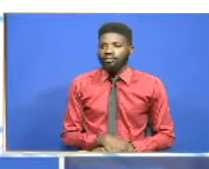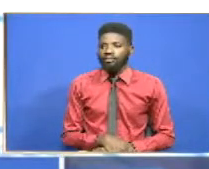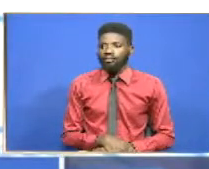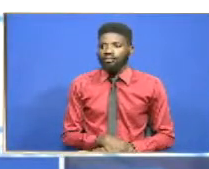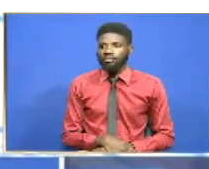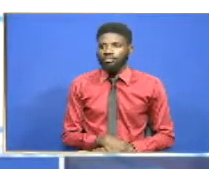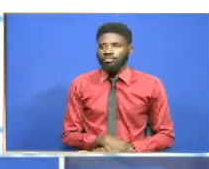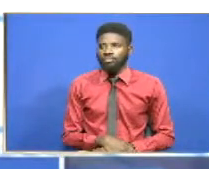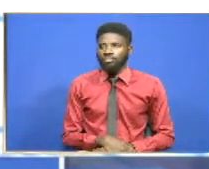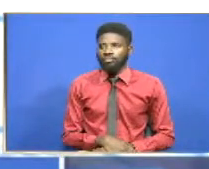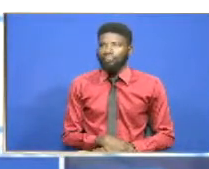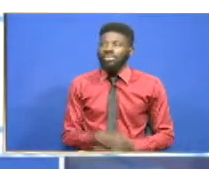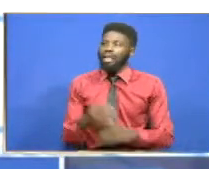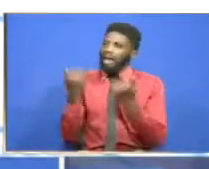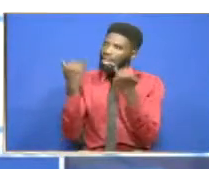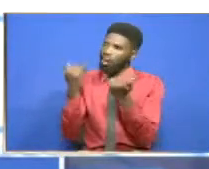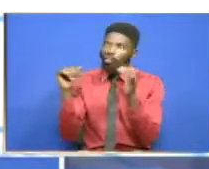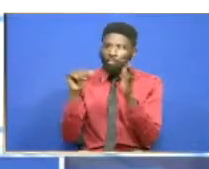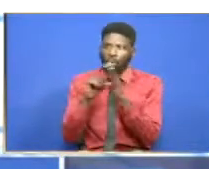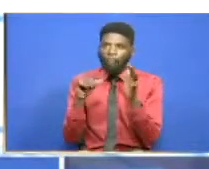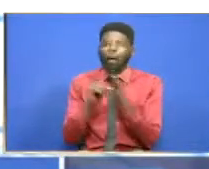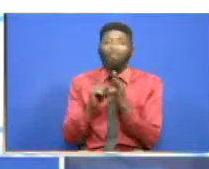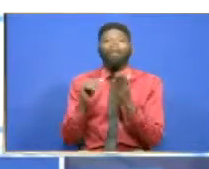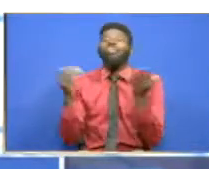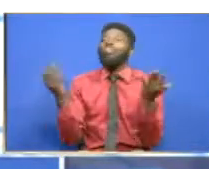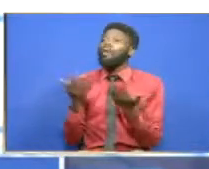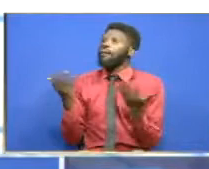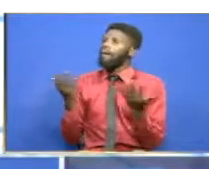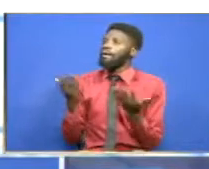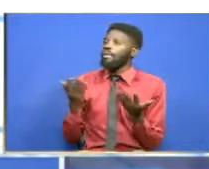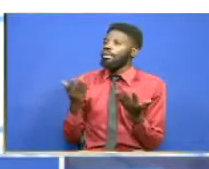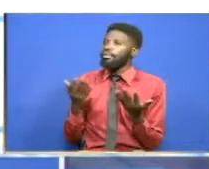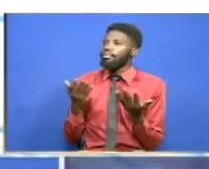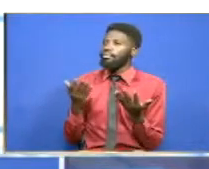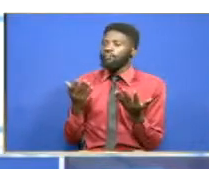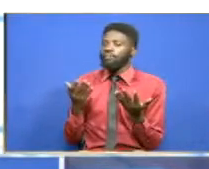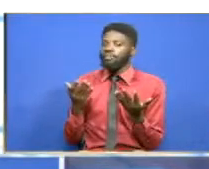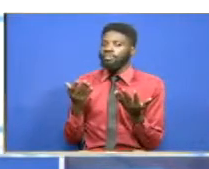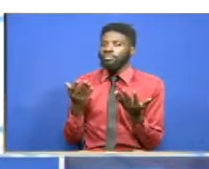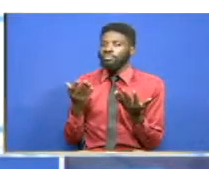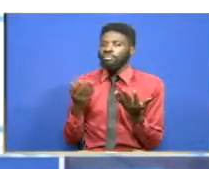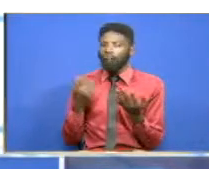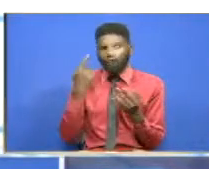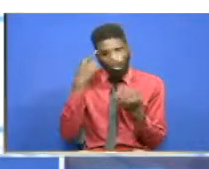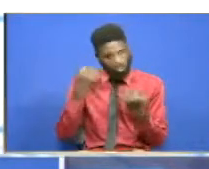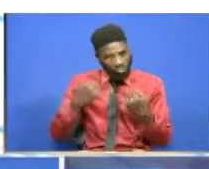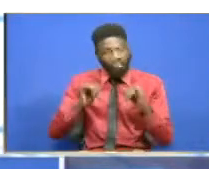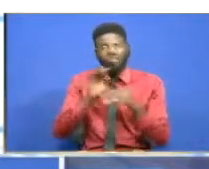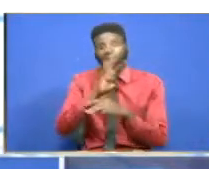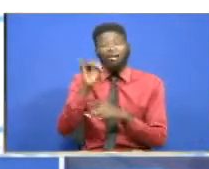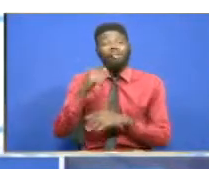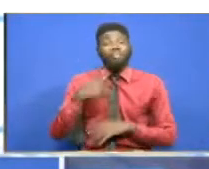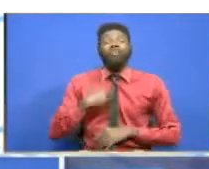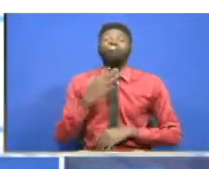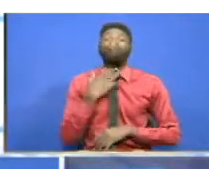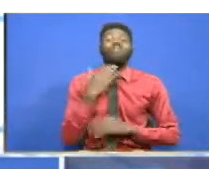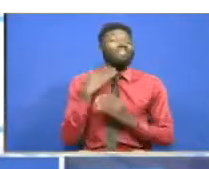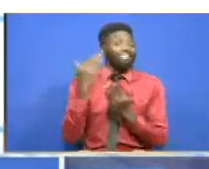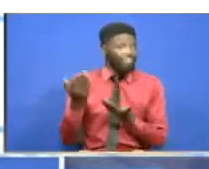country, where is the big problem that also scales on the US BBI? I want to suggest that at